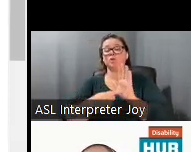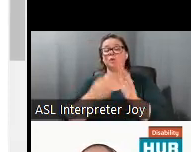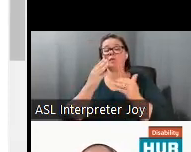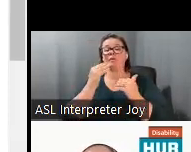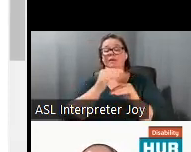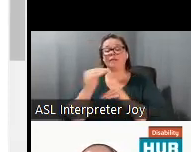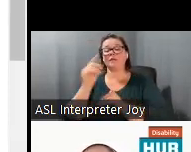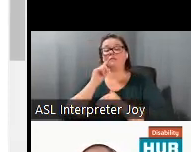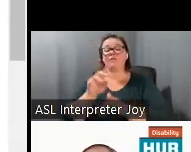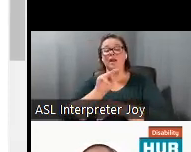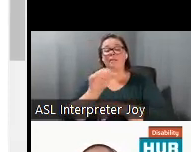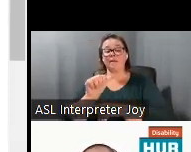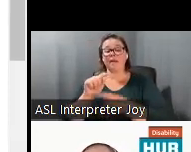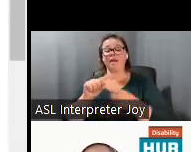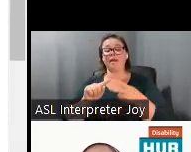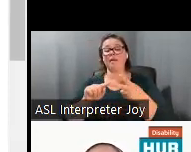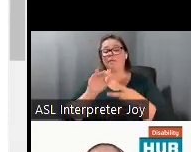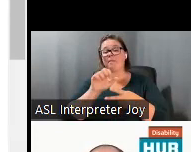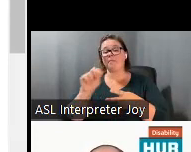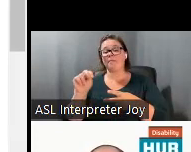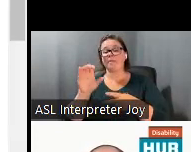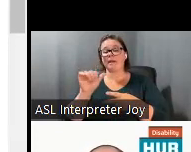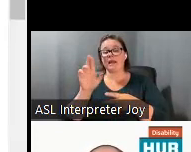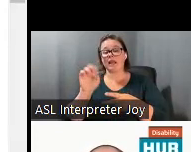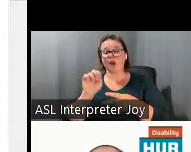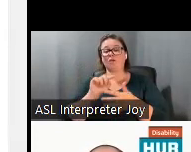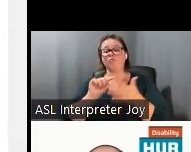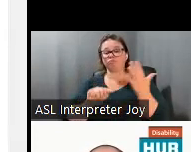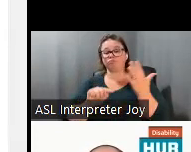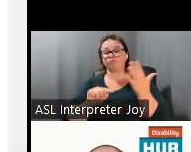medical assistance, Minnesota Care, and so forth.